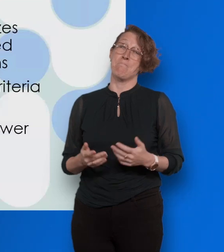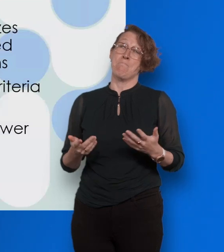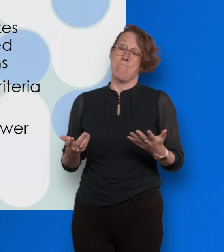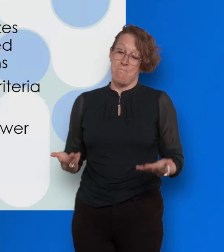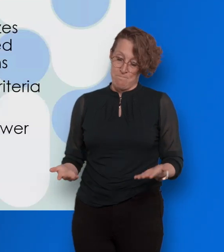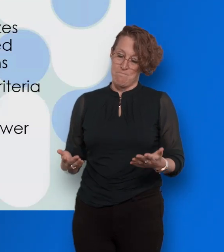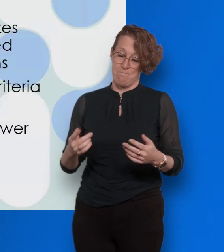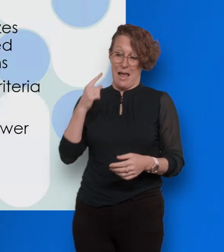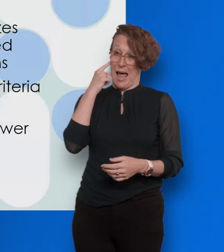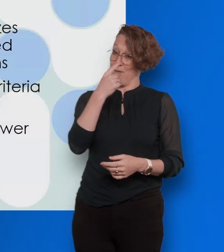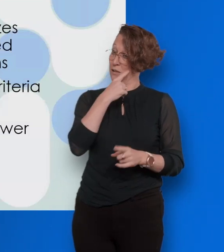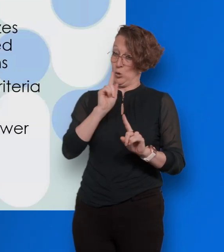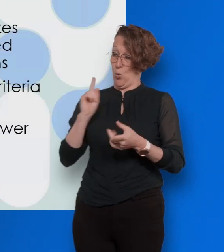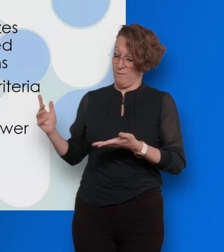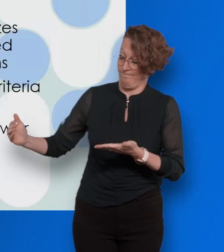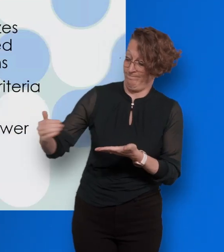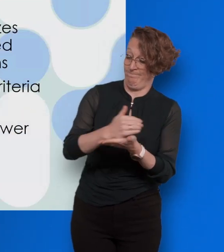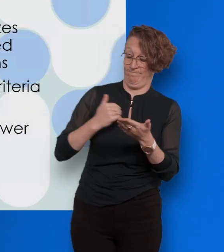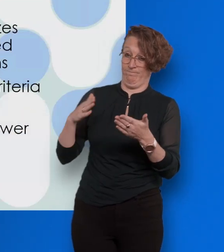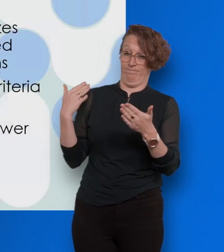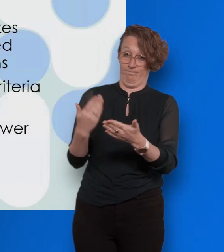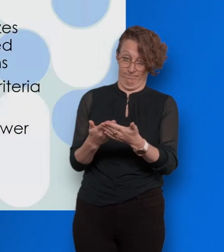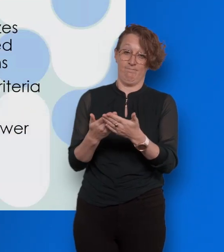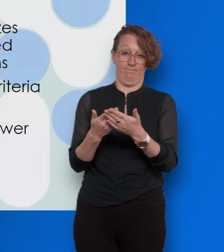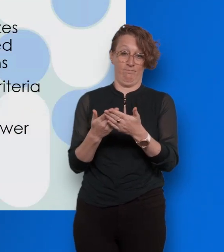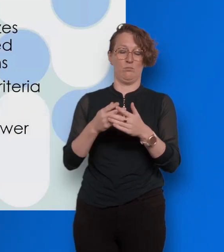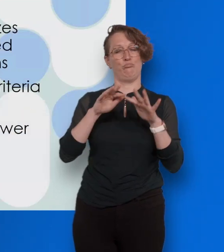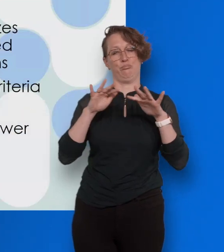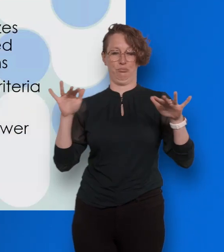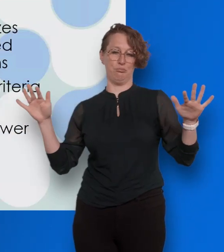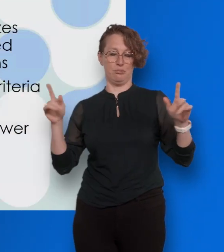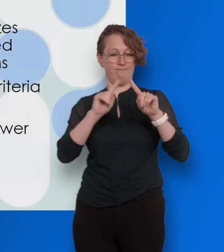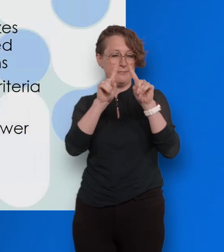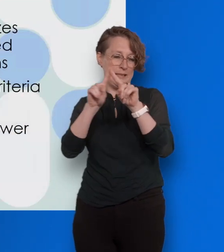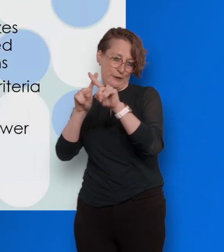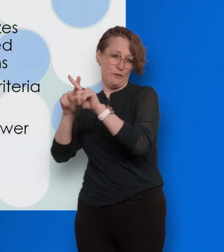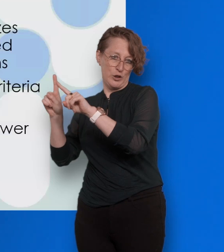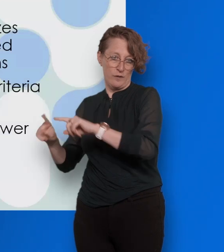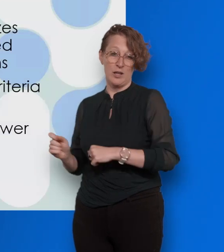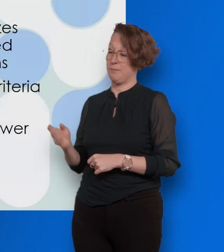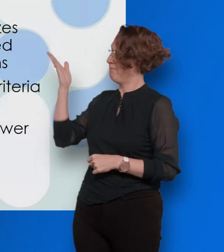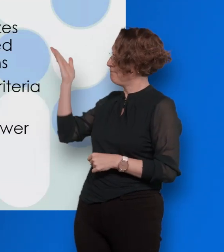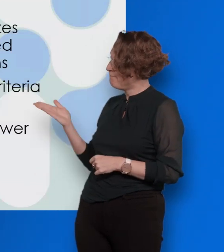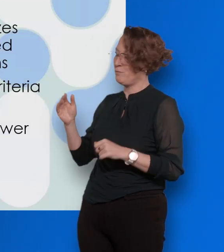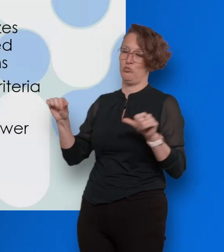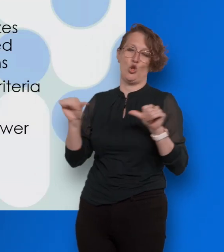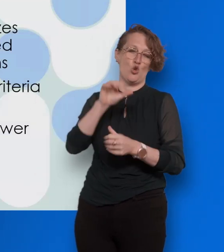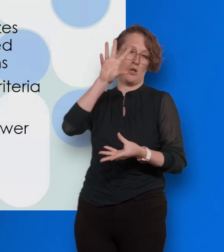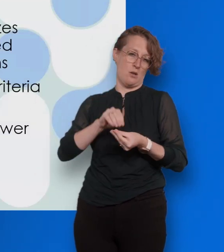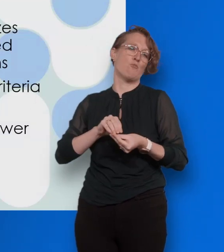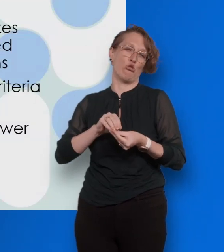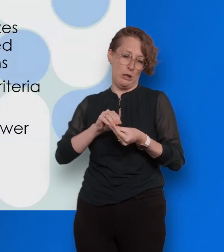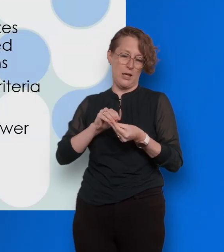So the evidence that we found varies. You can see a short summary of